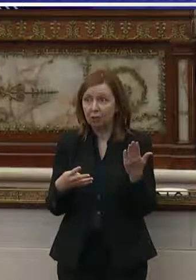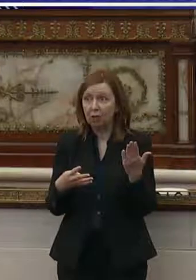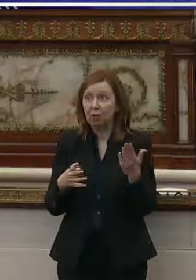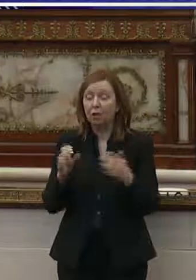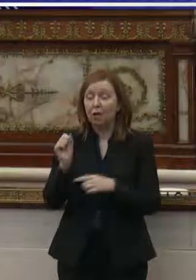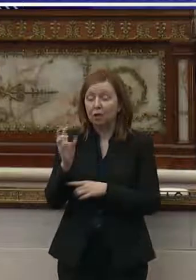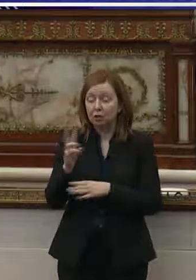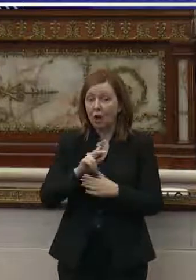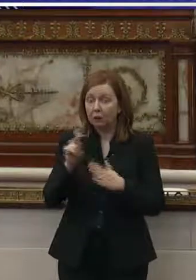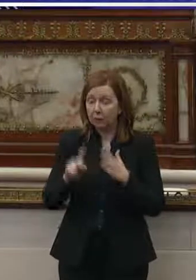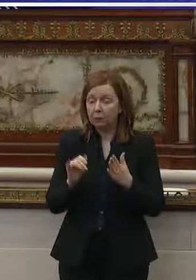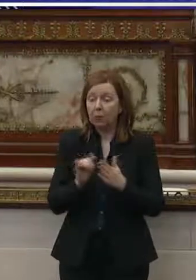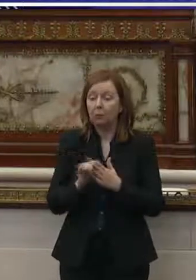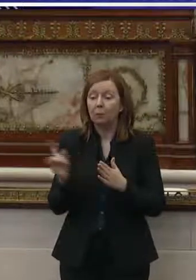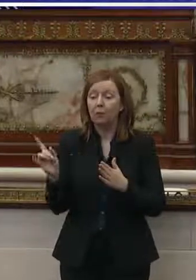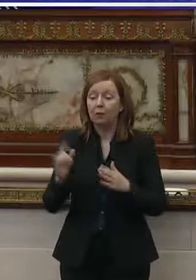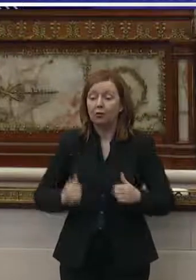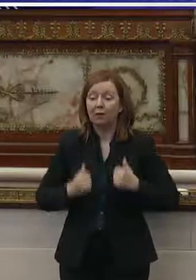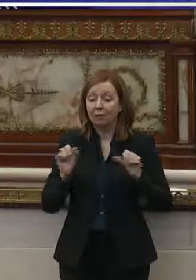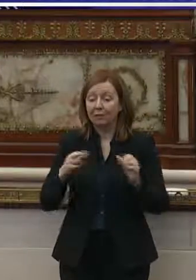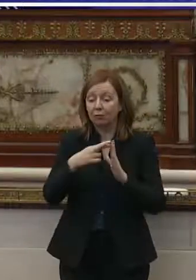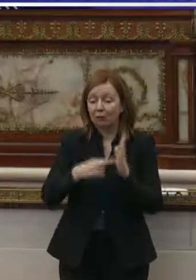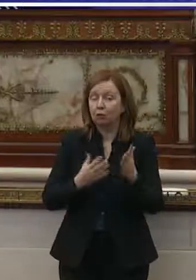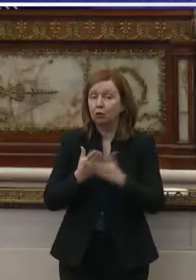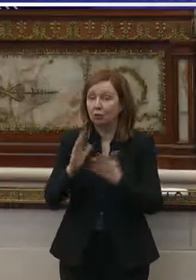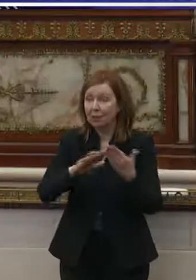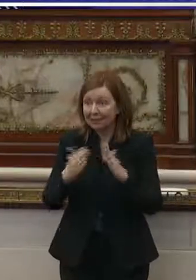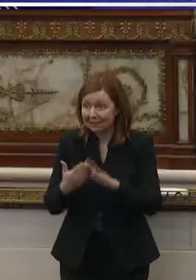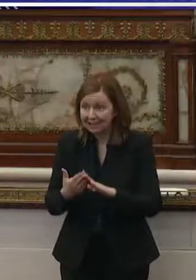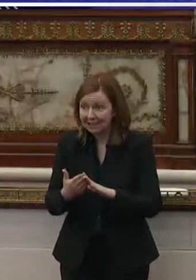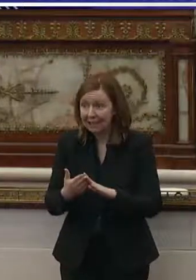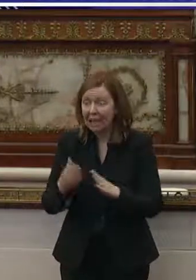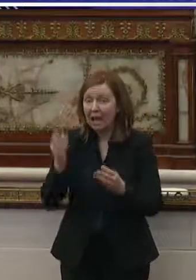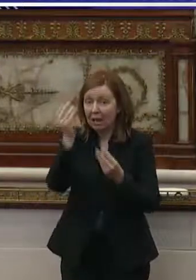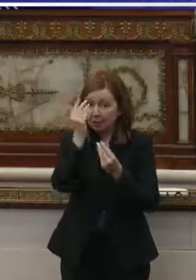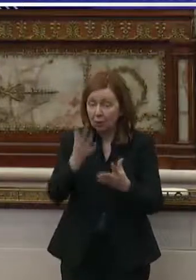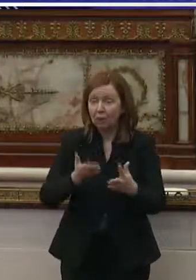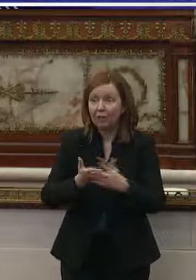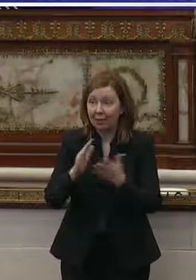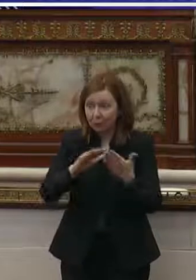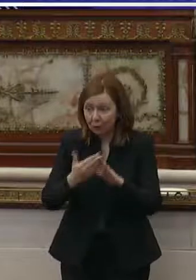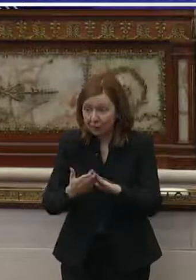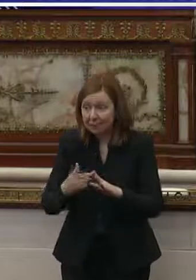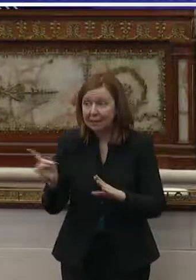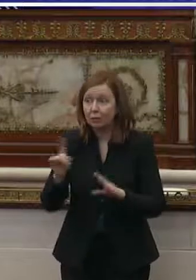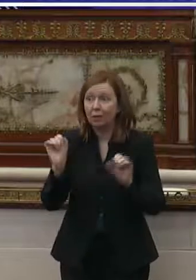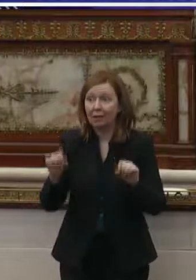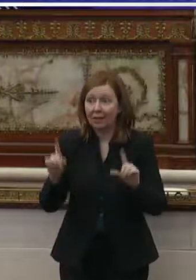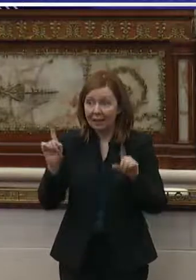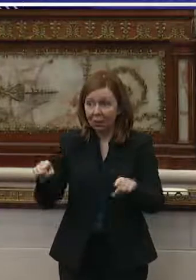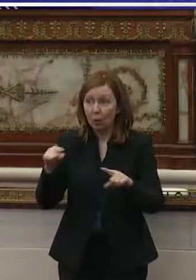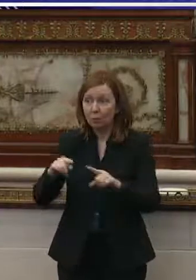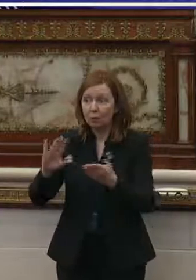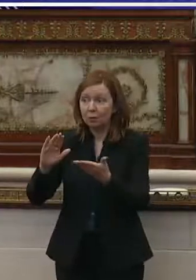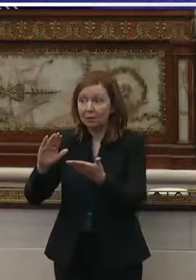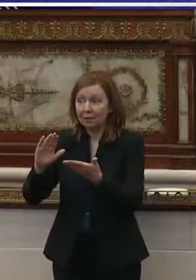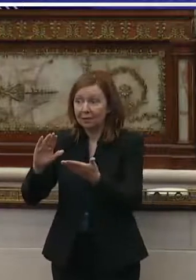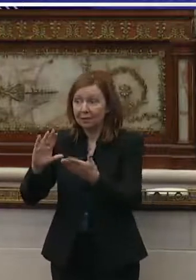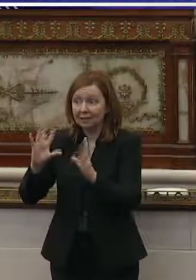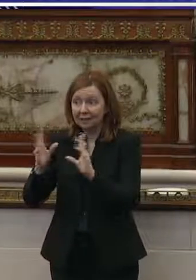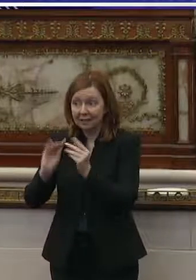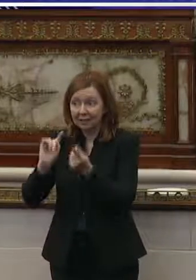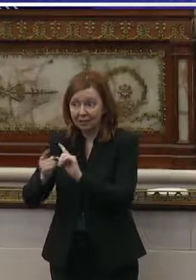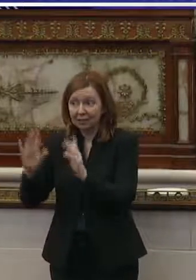software program where residents can register through the city and be notified through the city as to when they can come to the convention center in an